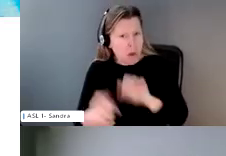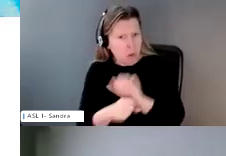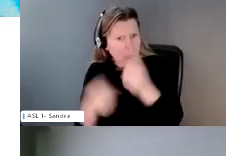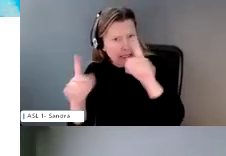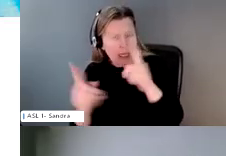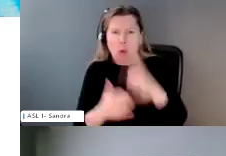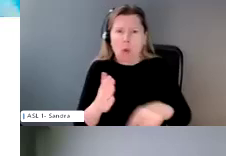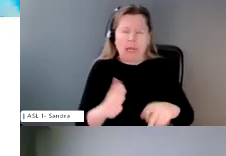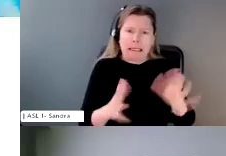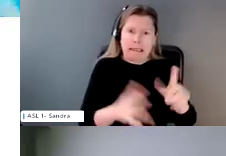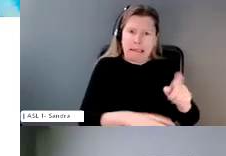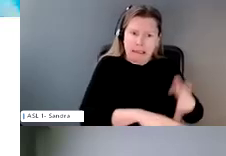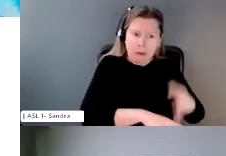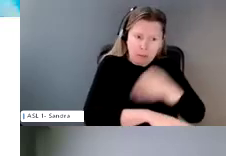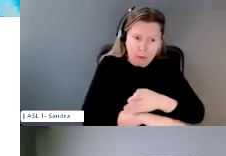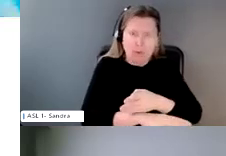expect next.